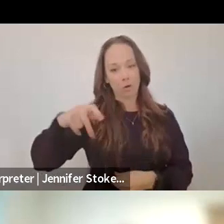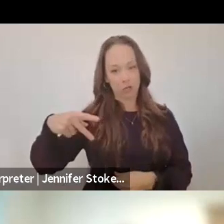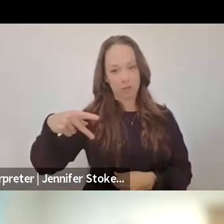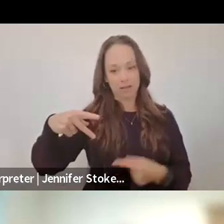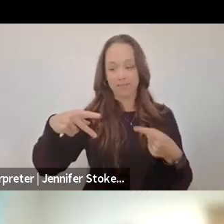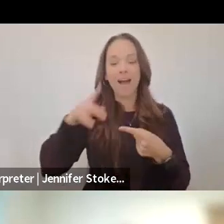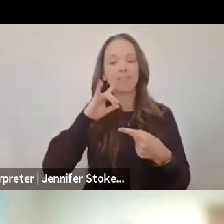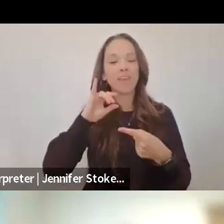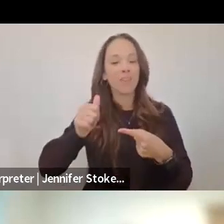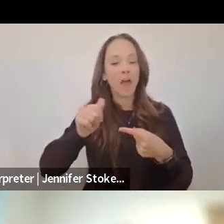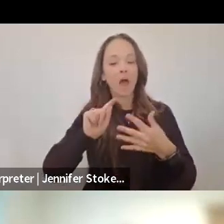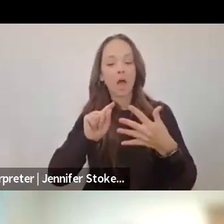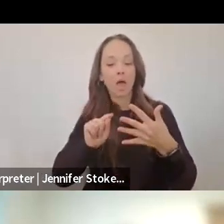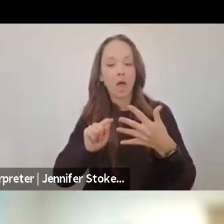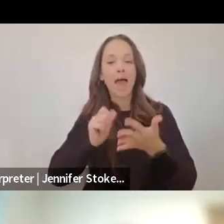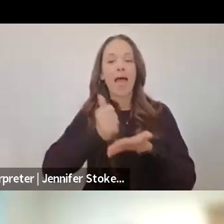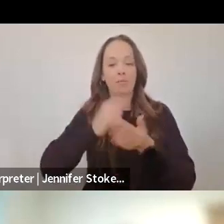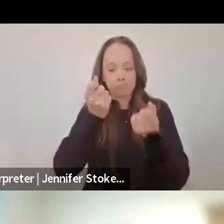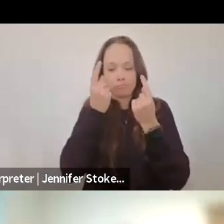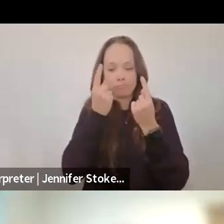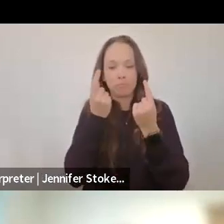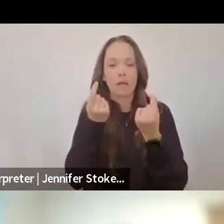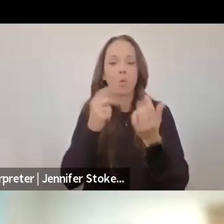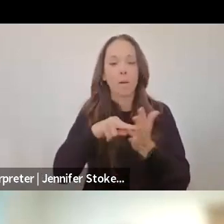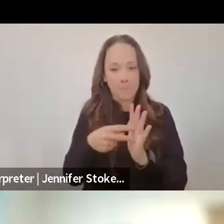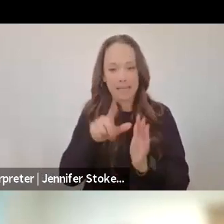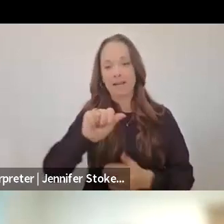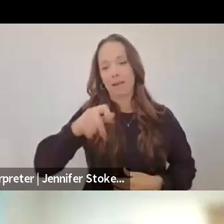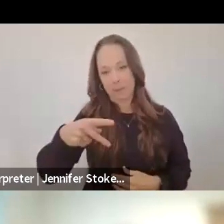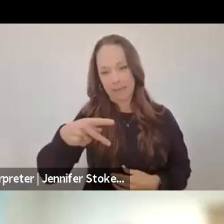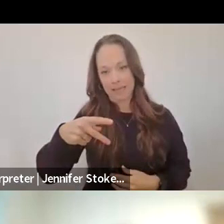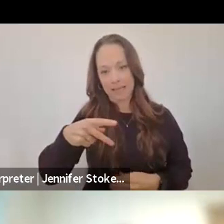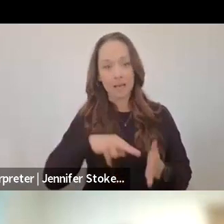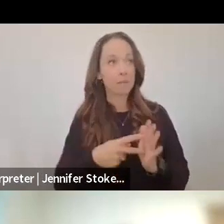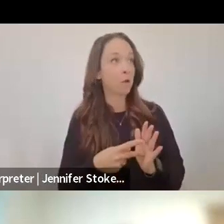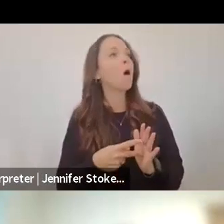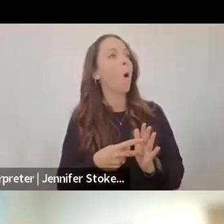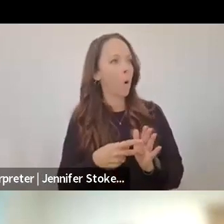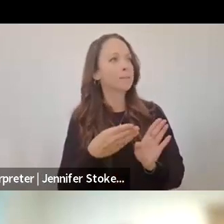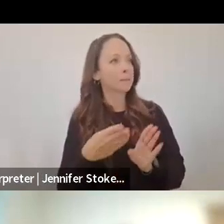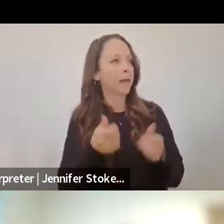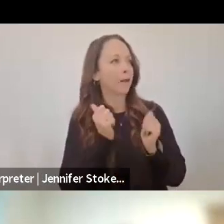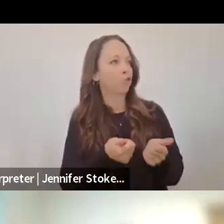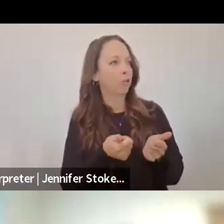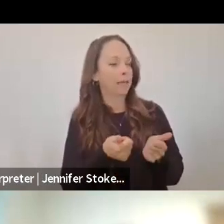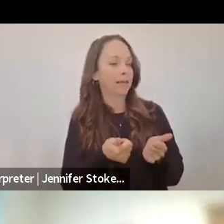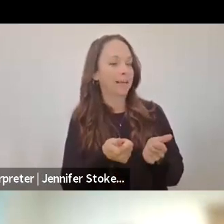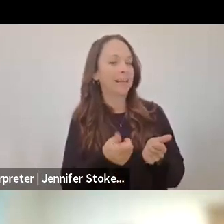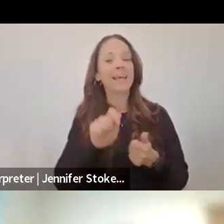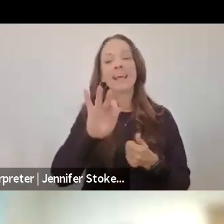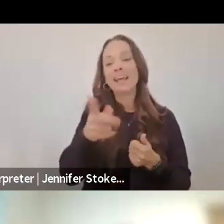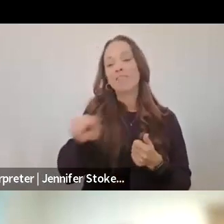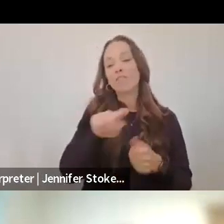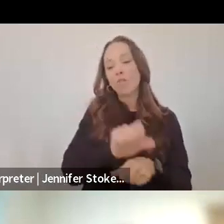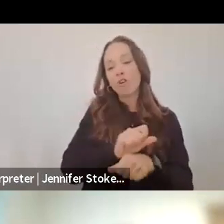of help people orient to what it is, because they're like, oh, it's great, it's a plan. And if any of us have worked